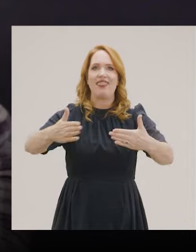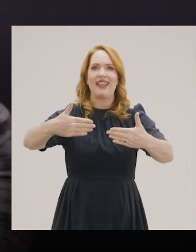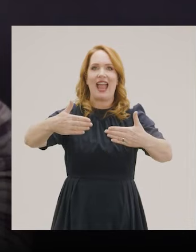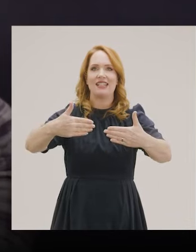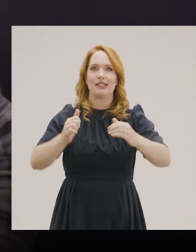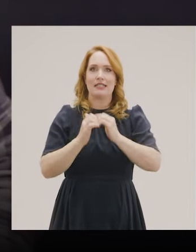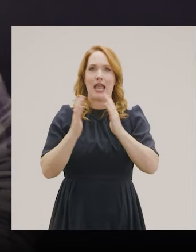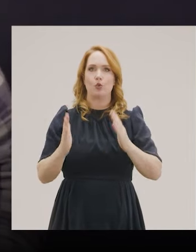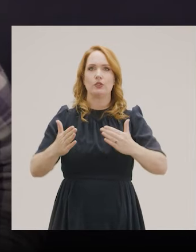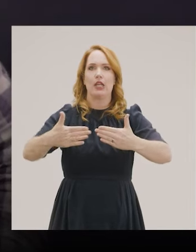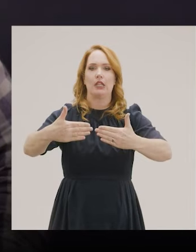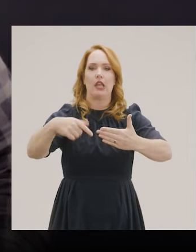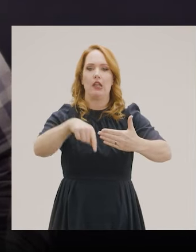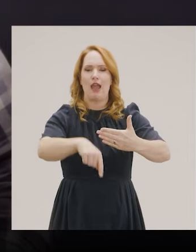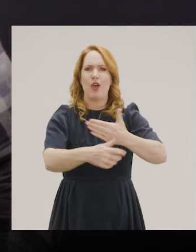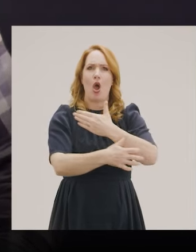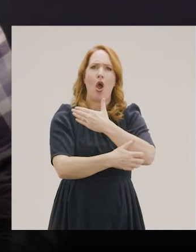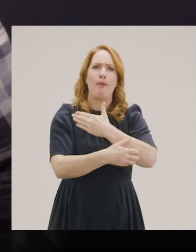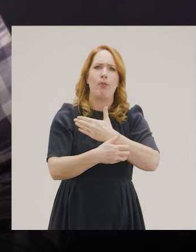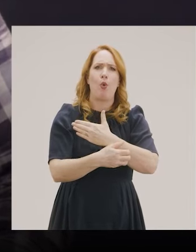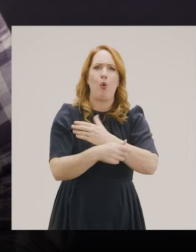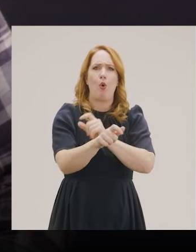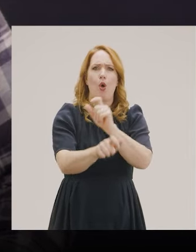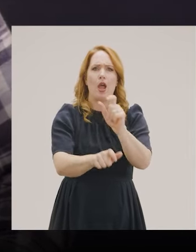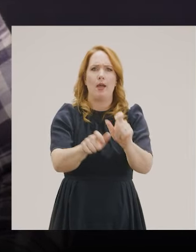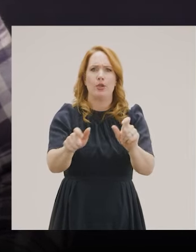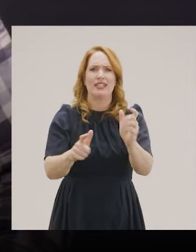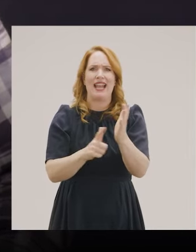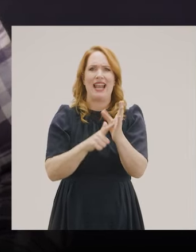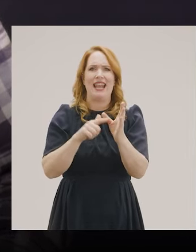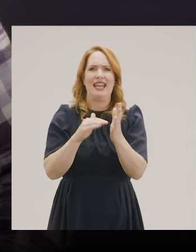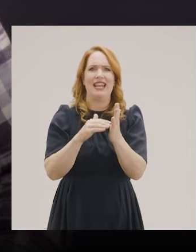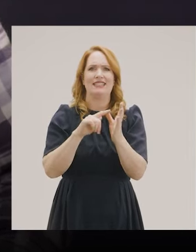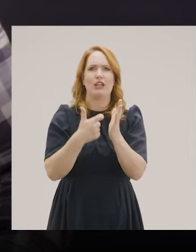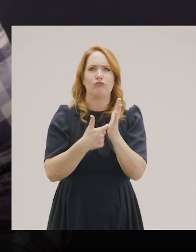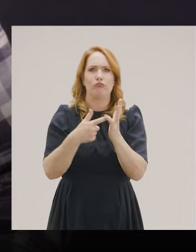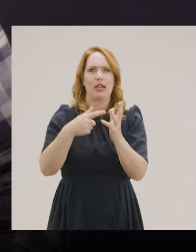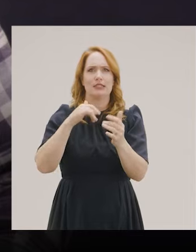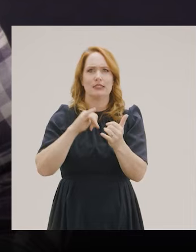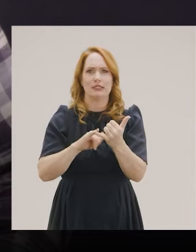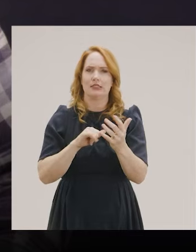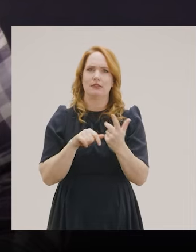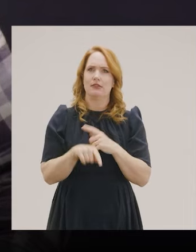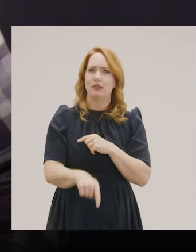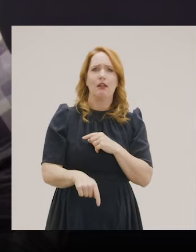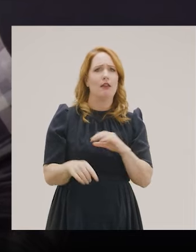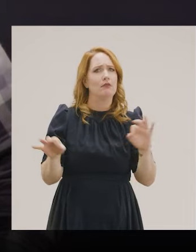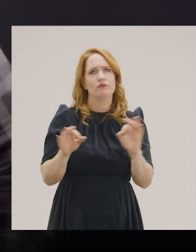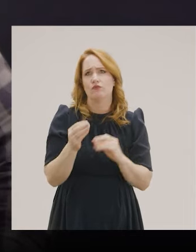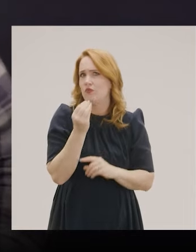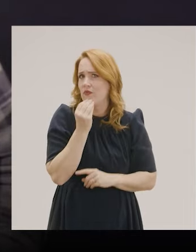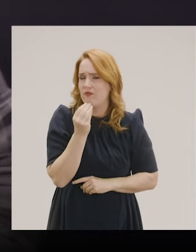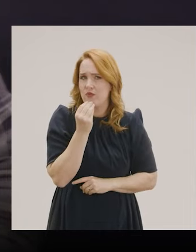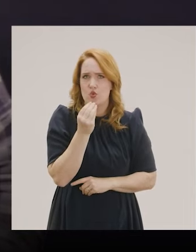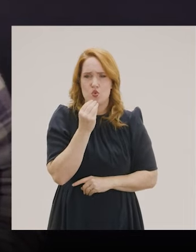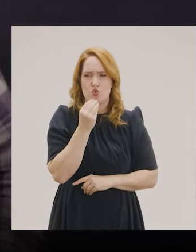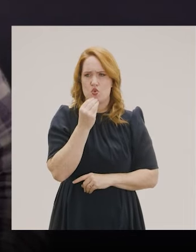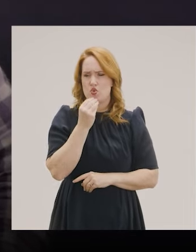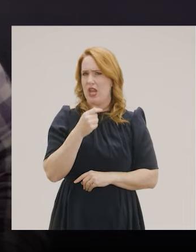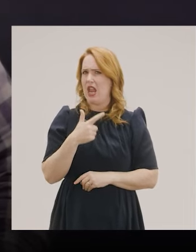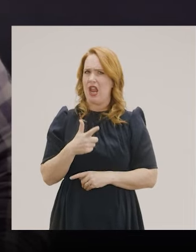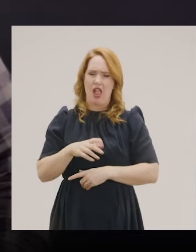his gate was laid a beggar named Lazarus, covered in sores and longing to eat what fell from the rich man's table. Even the dogs